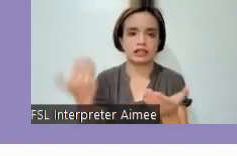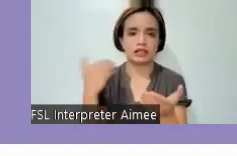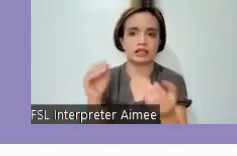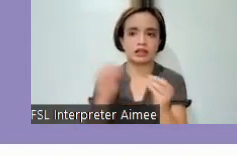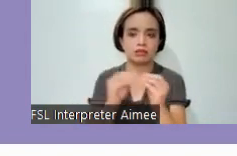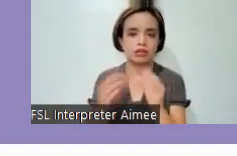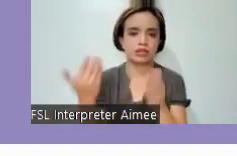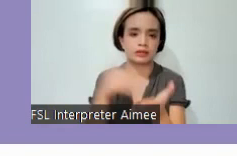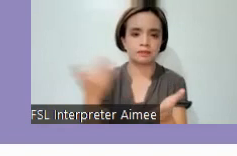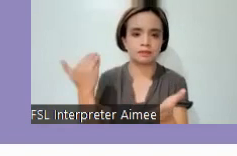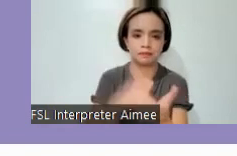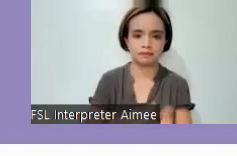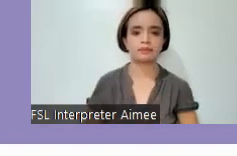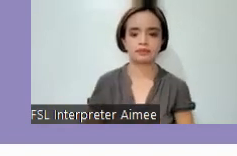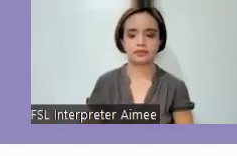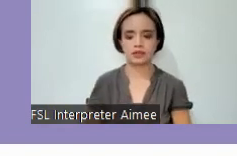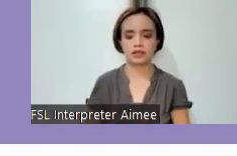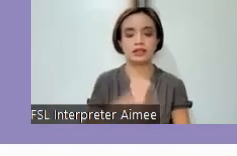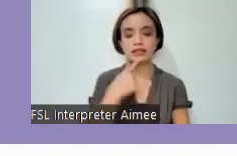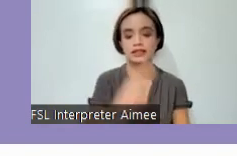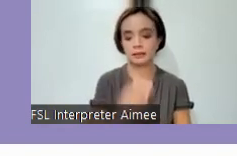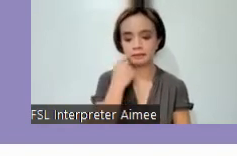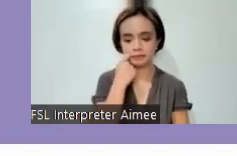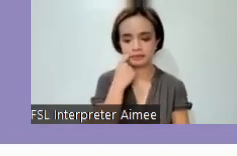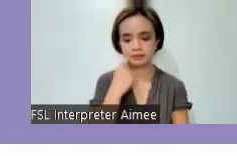them. As mentioned earlier,